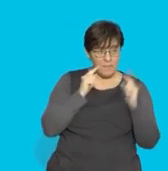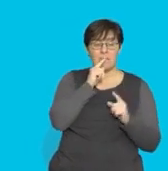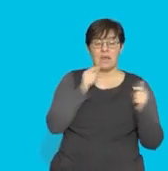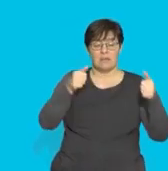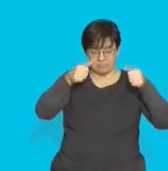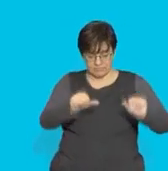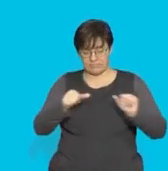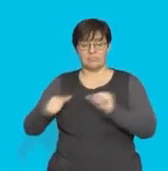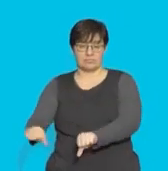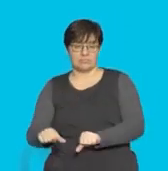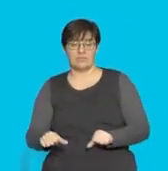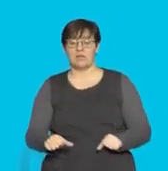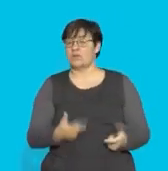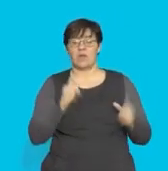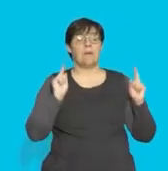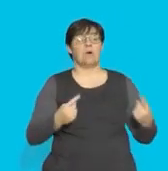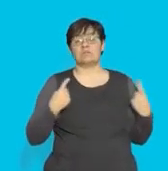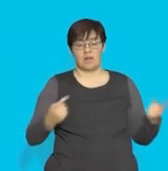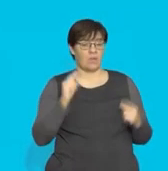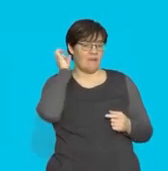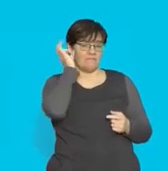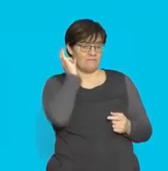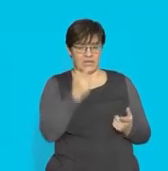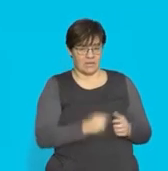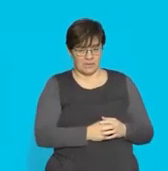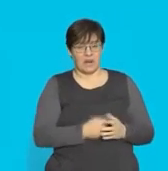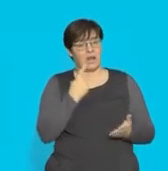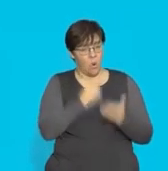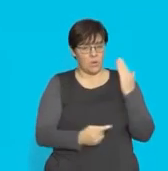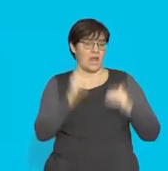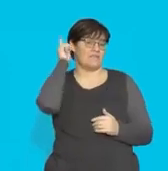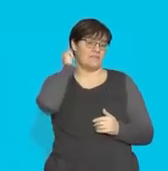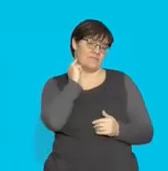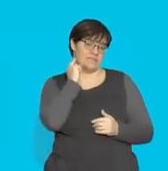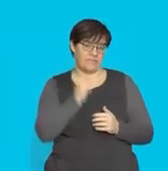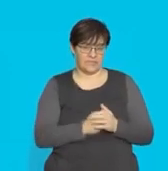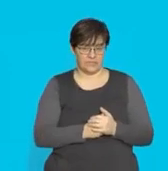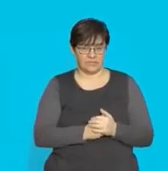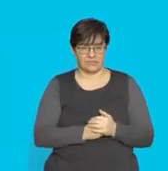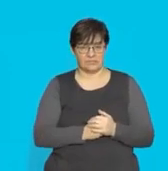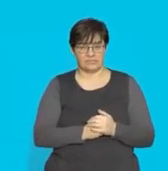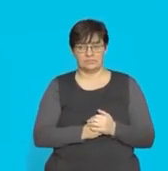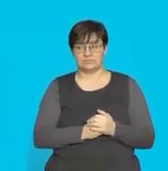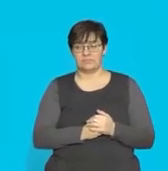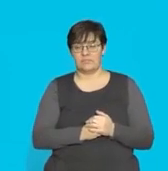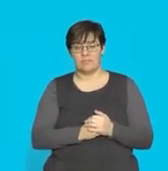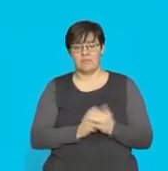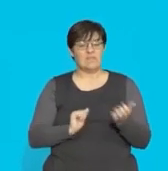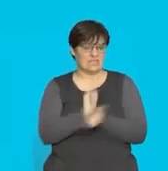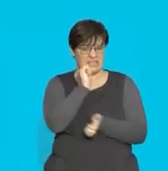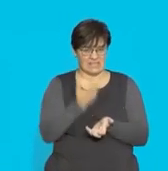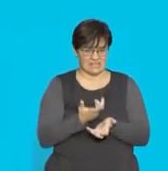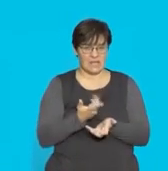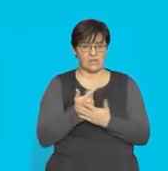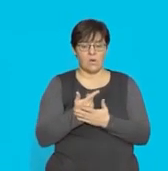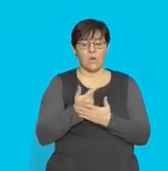their offsprings. So it's literally impossible for that to happen. Okay, and guys, as I mentioned earlier on, the key